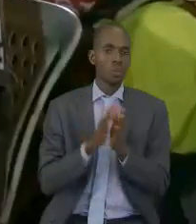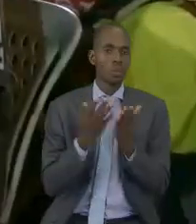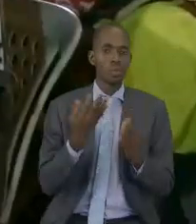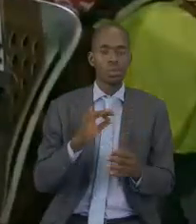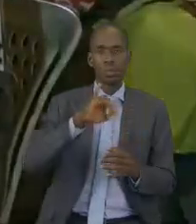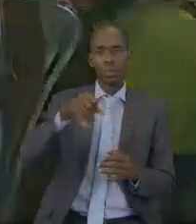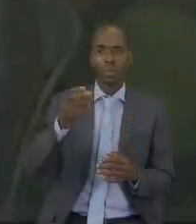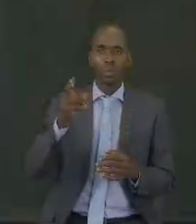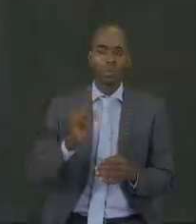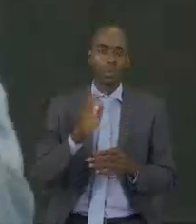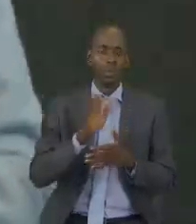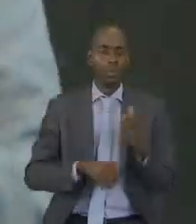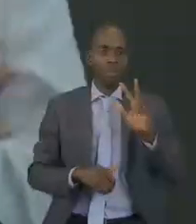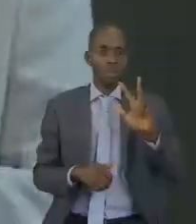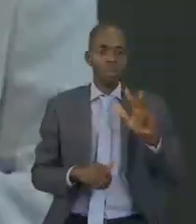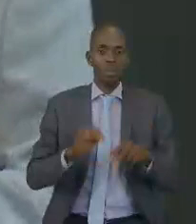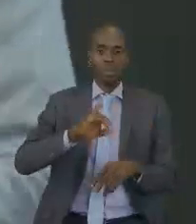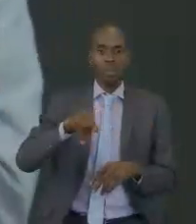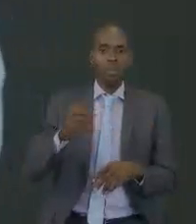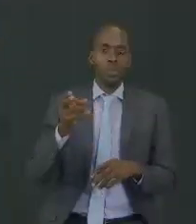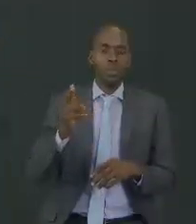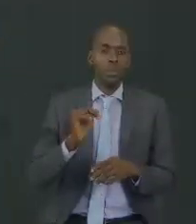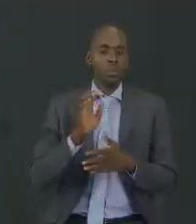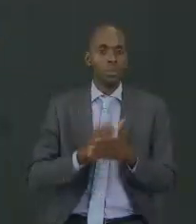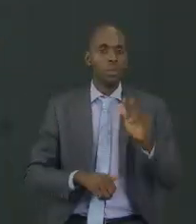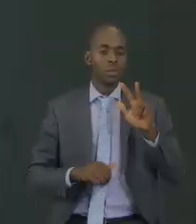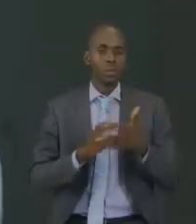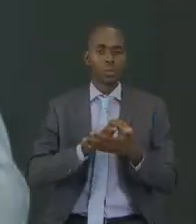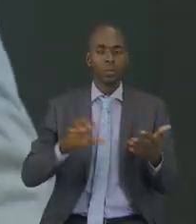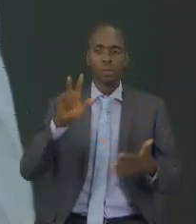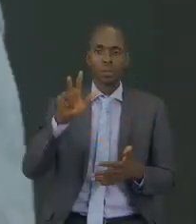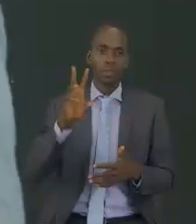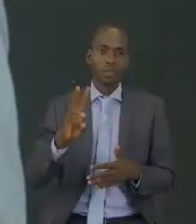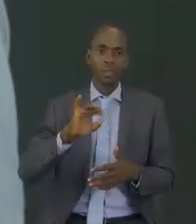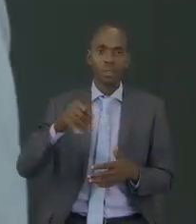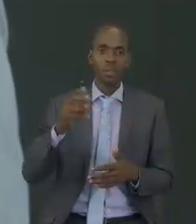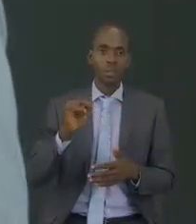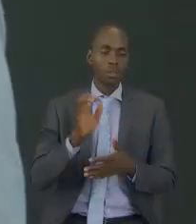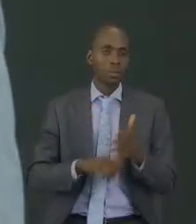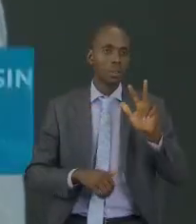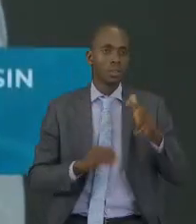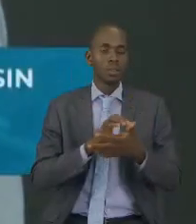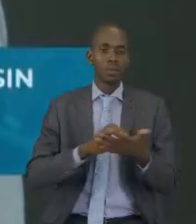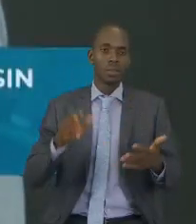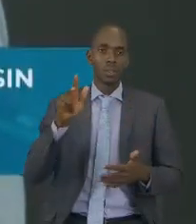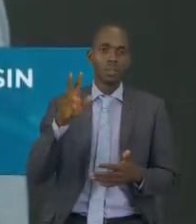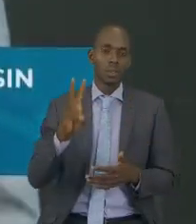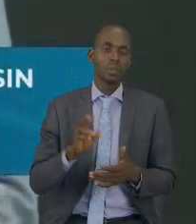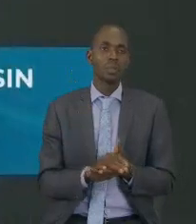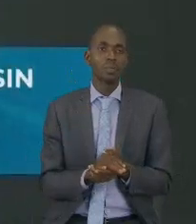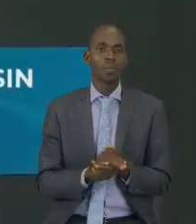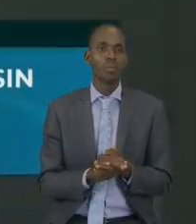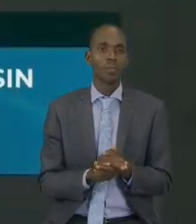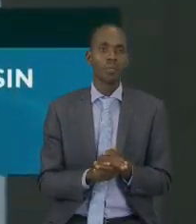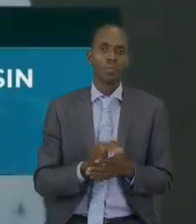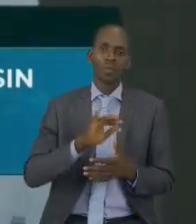chapter 3. We're looking at verse 36. It says in verse 36,